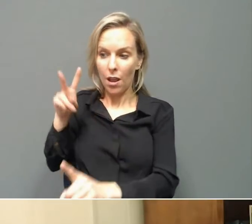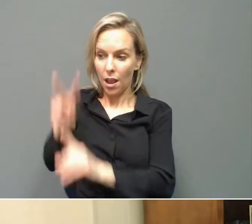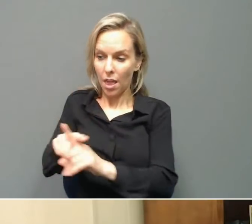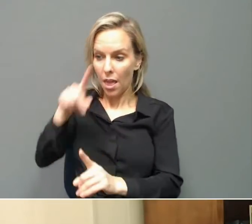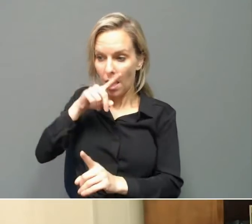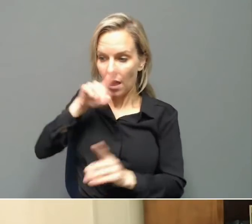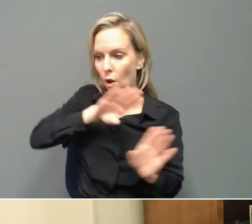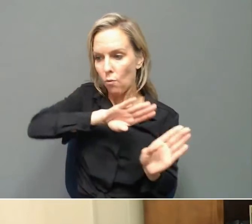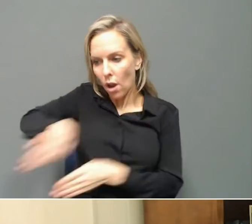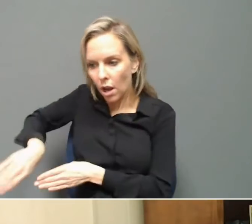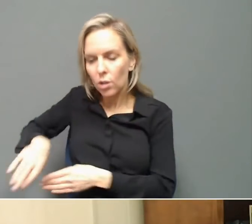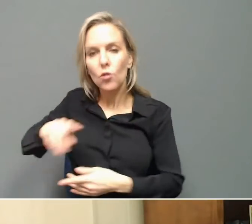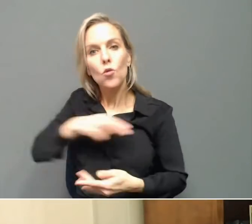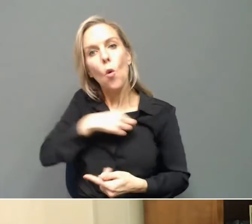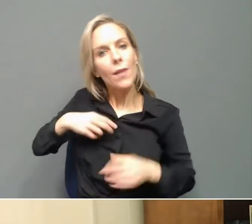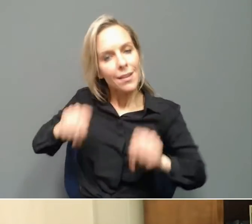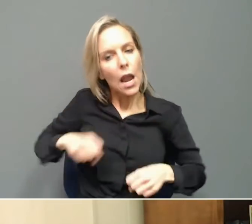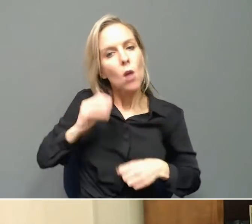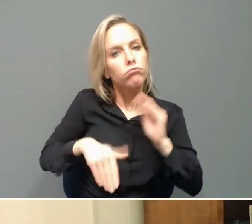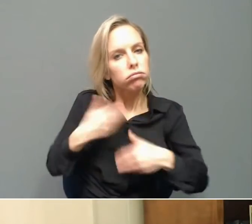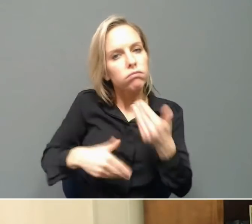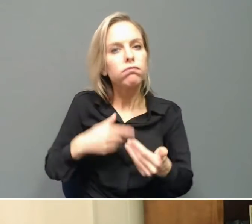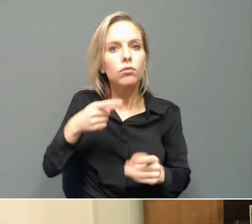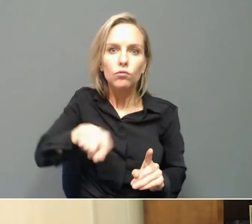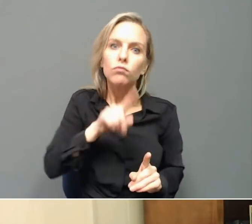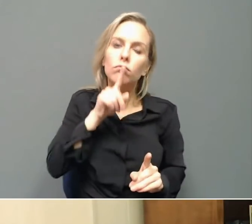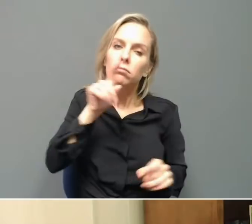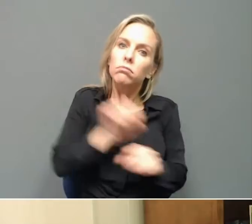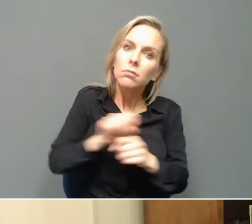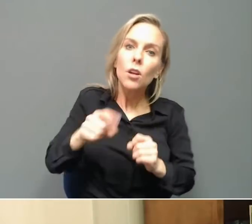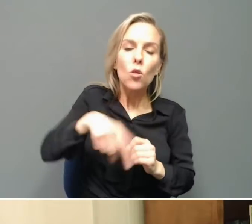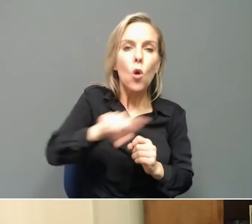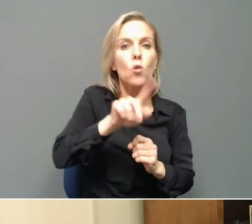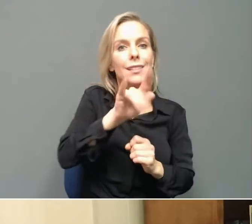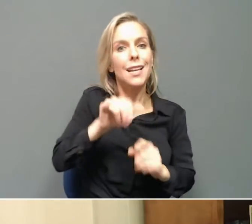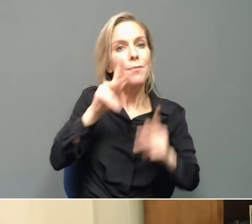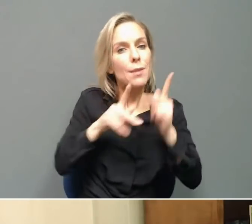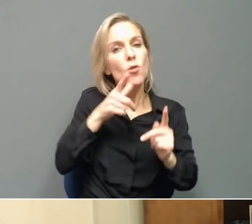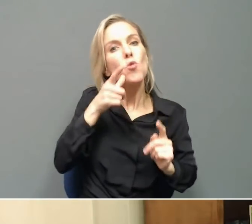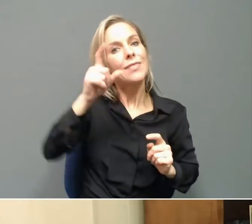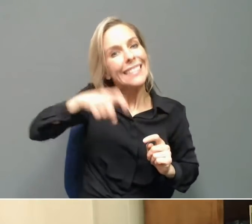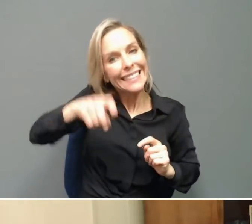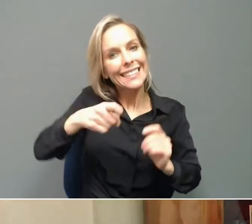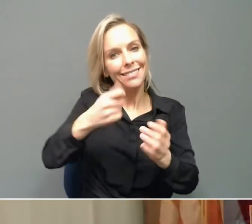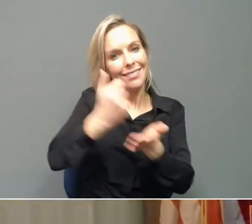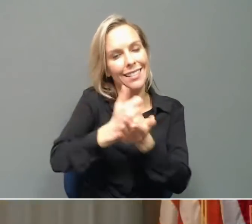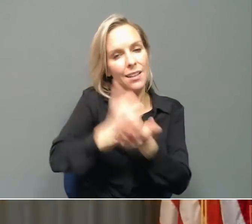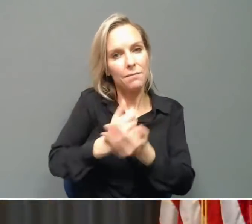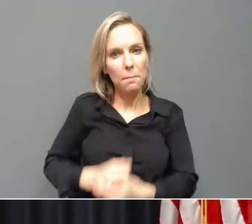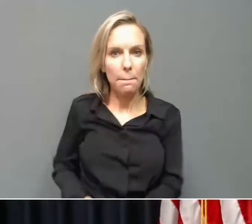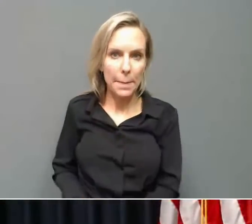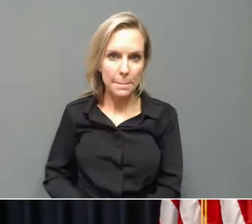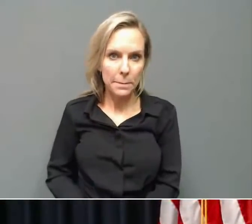for the real hurting Kentuckians who need the assistance.